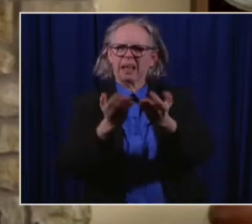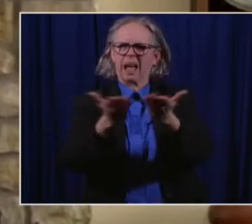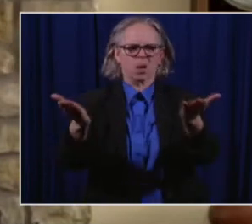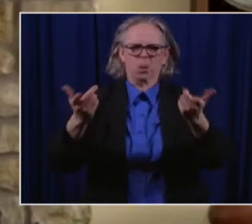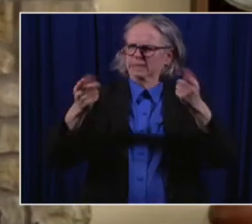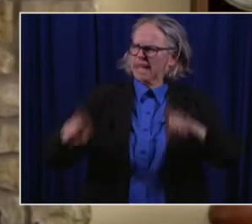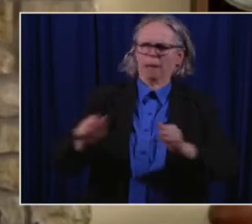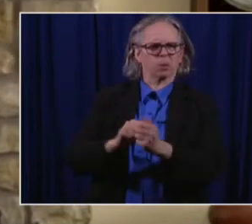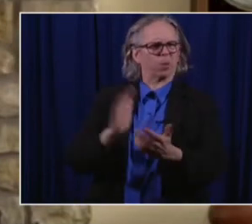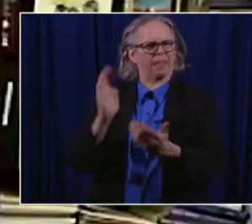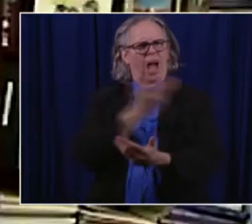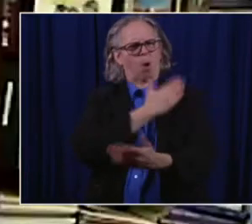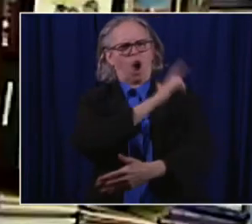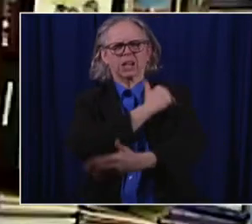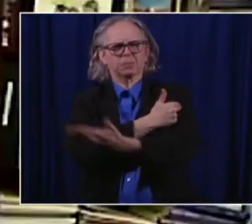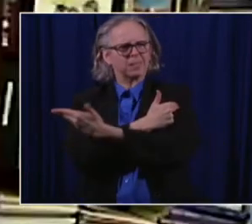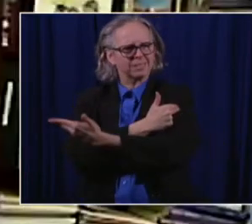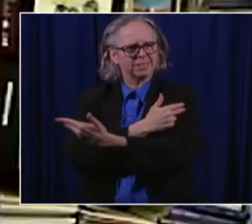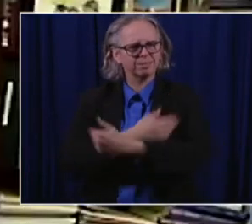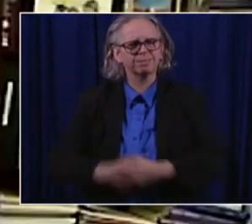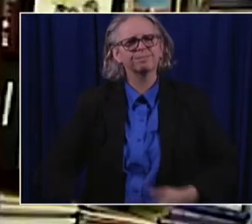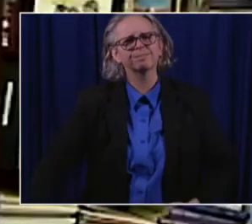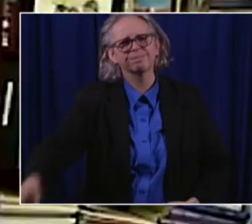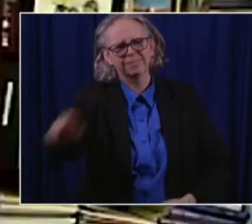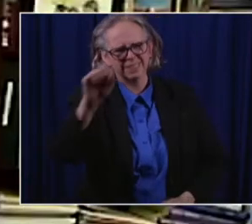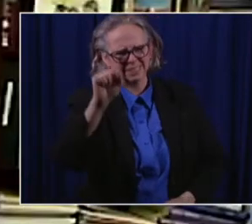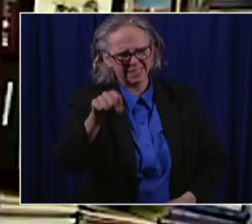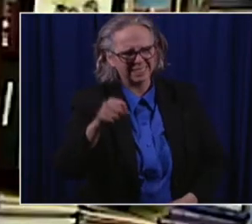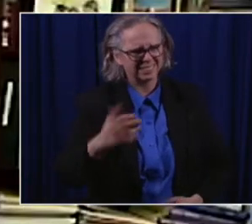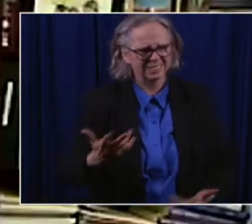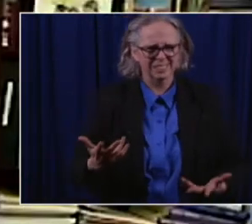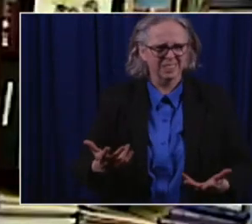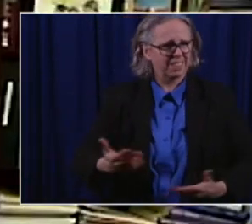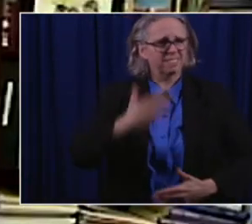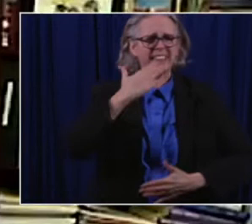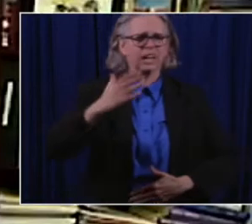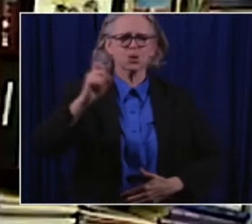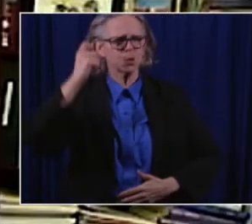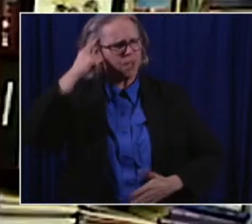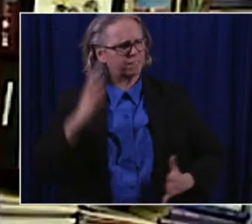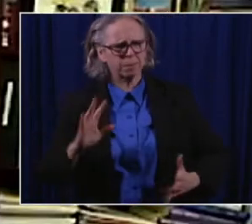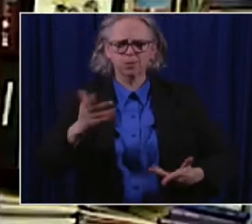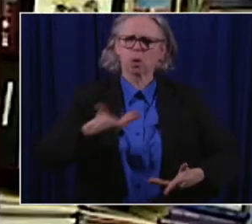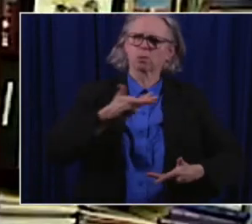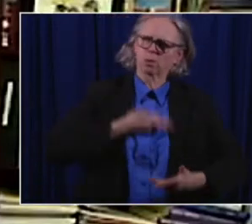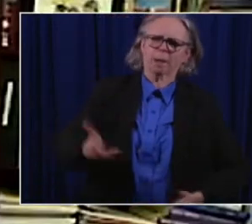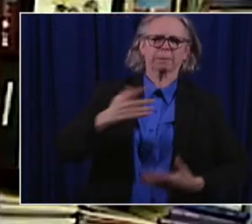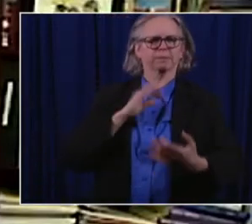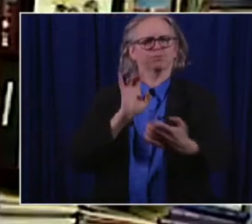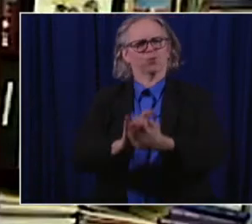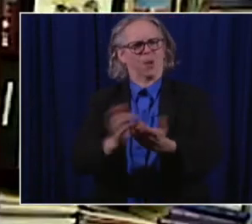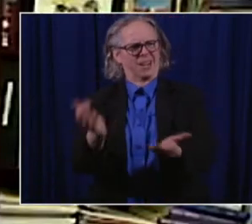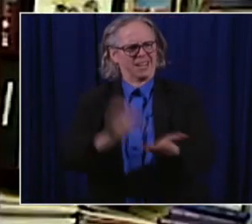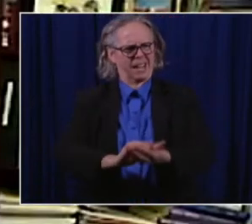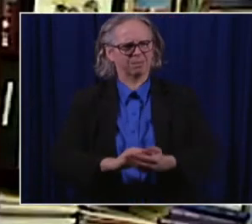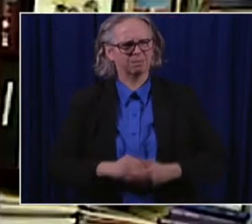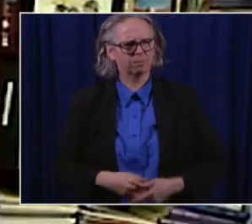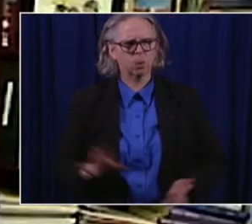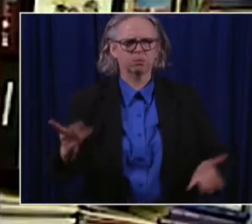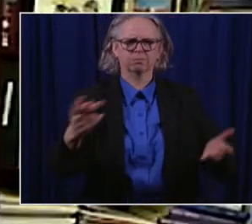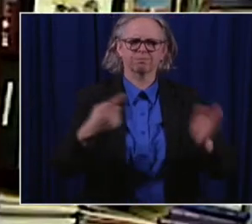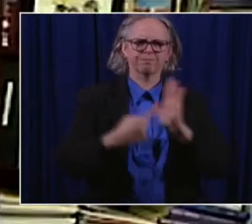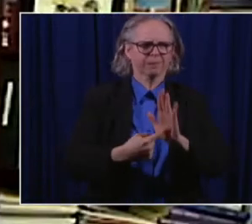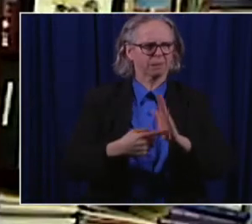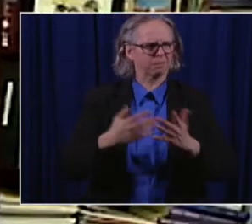crisis. Thank you, Governor, for having me back representing my colleagues and the zone leads, but also the doctors, nurses,